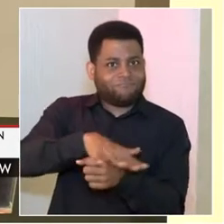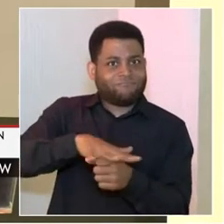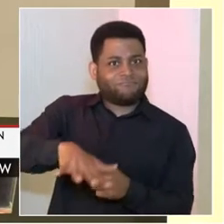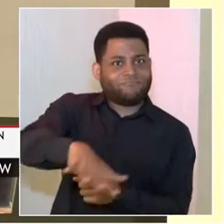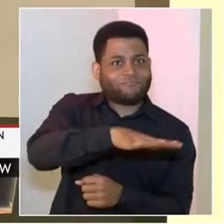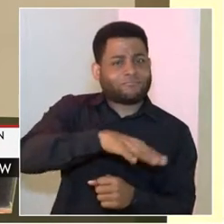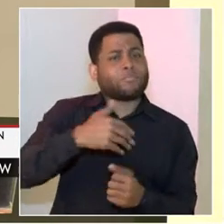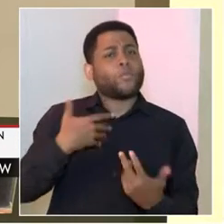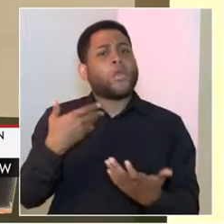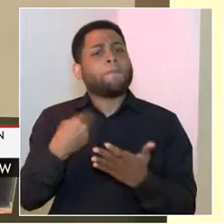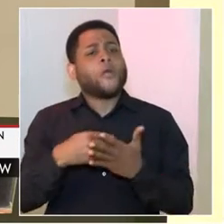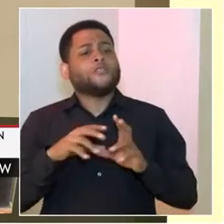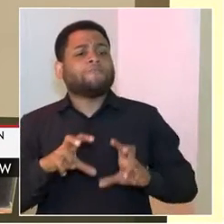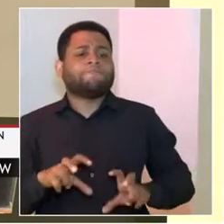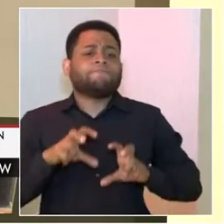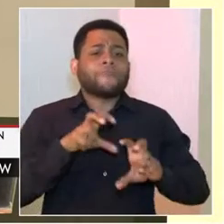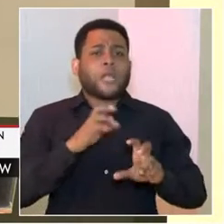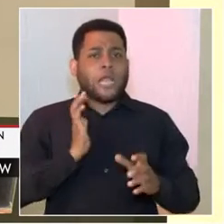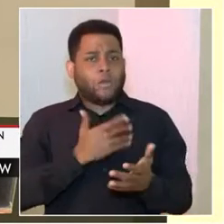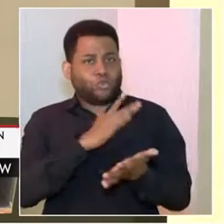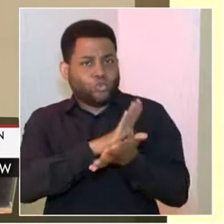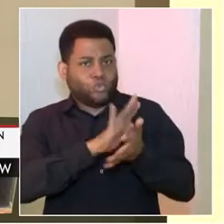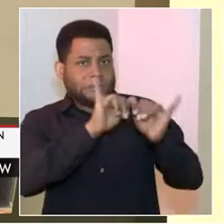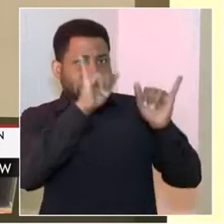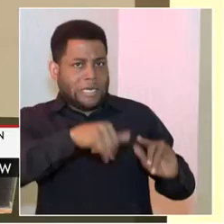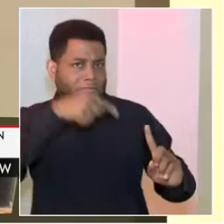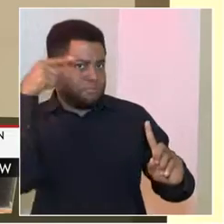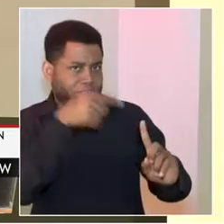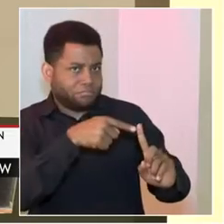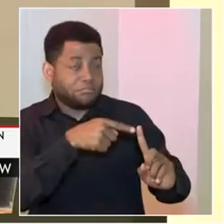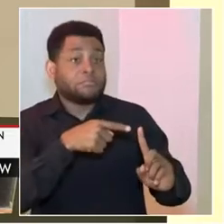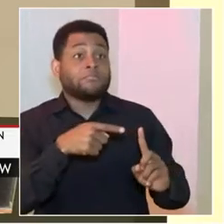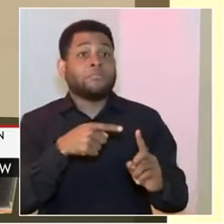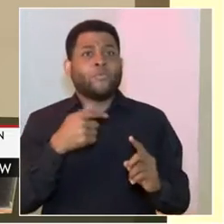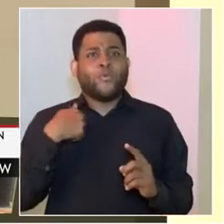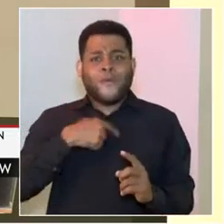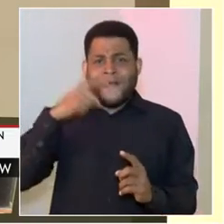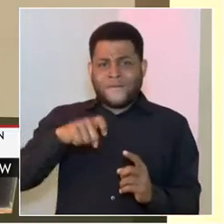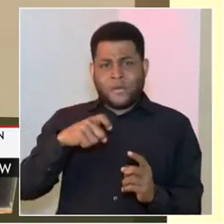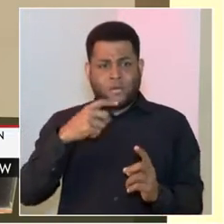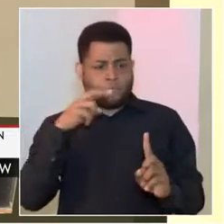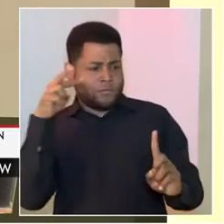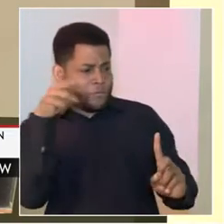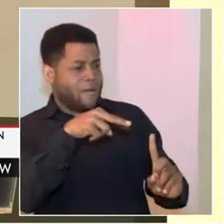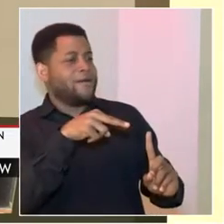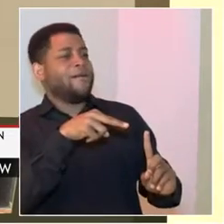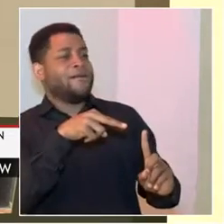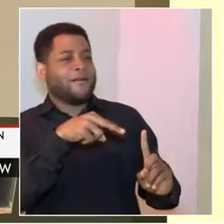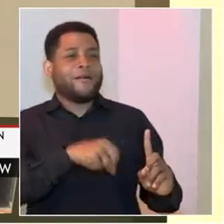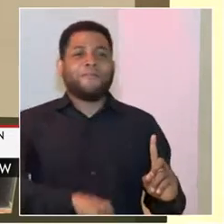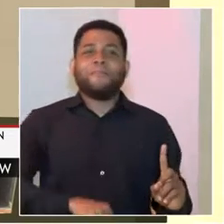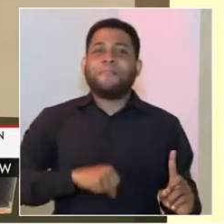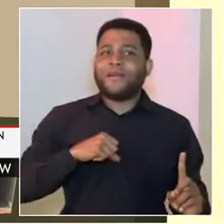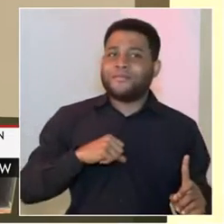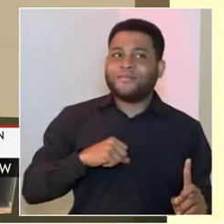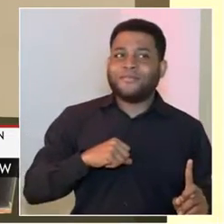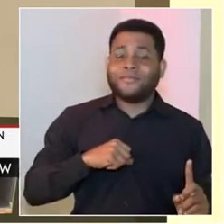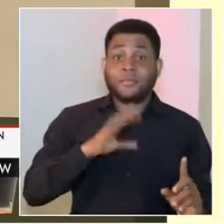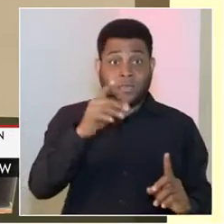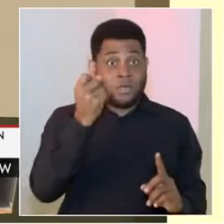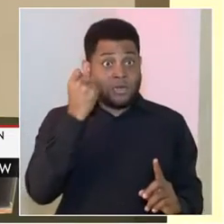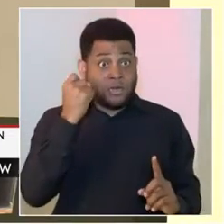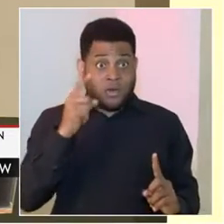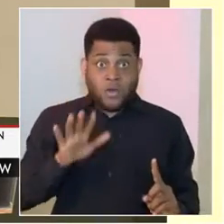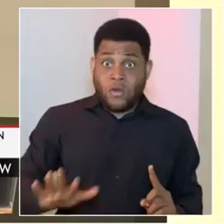be proud of our public school system. Unlike many public school systems in the region, our public